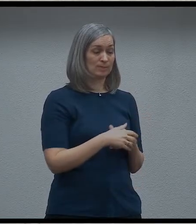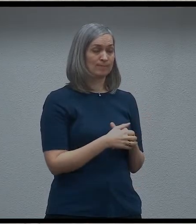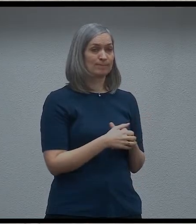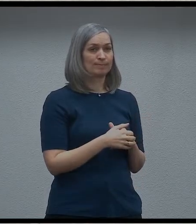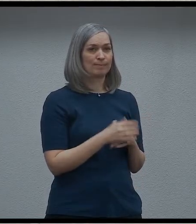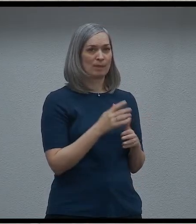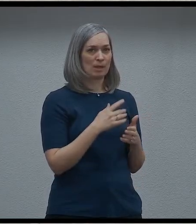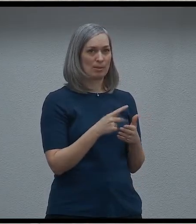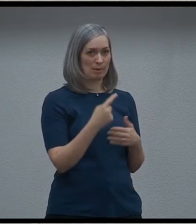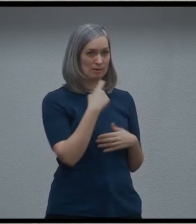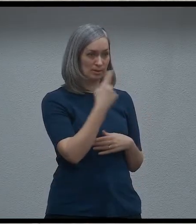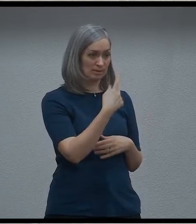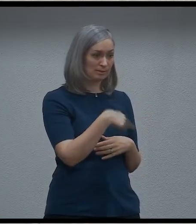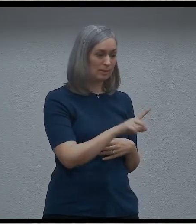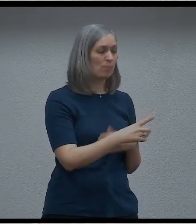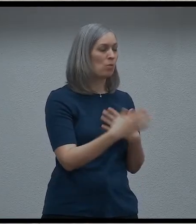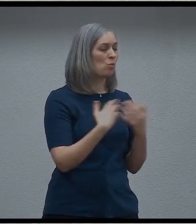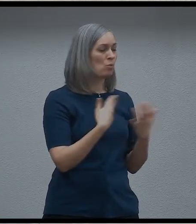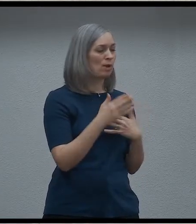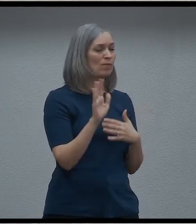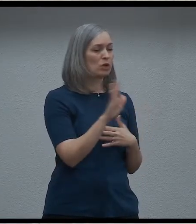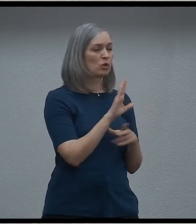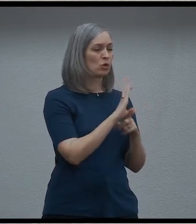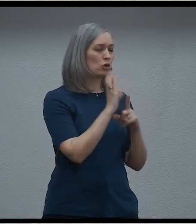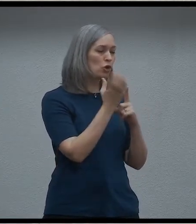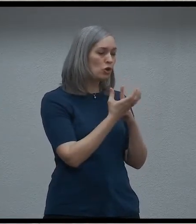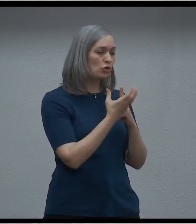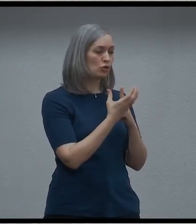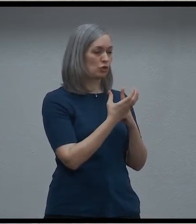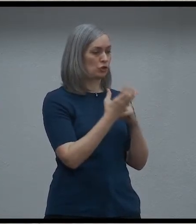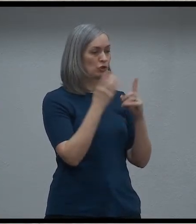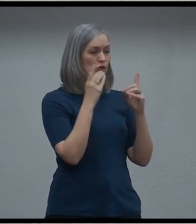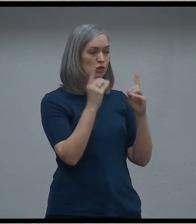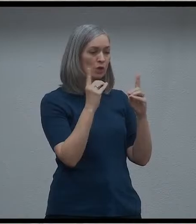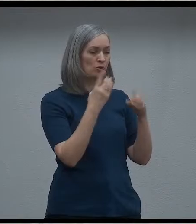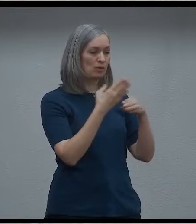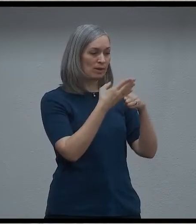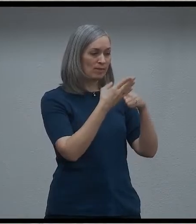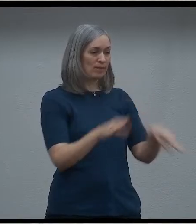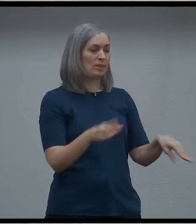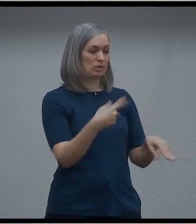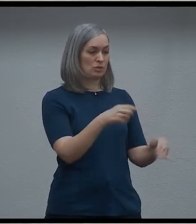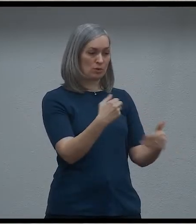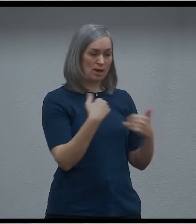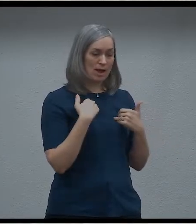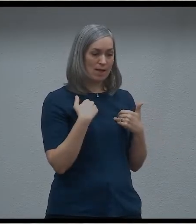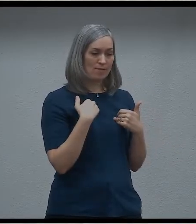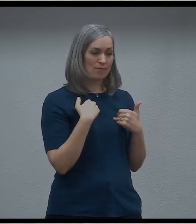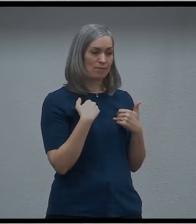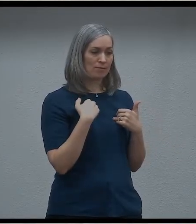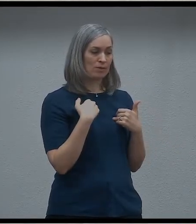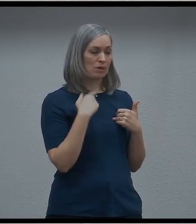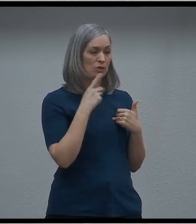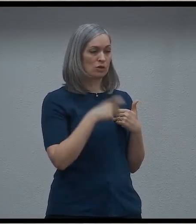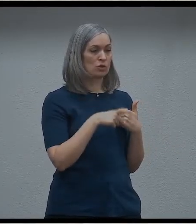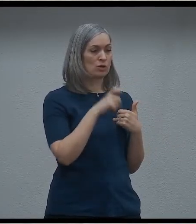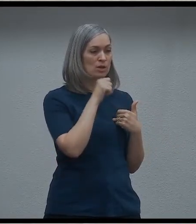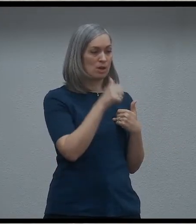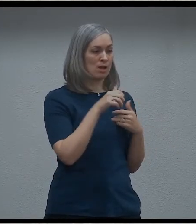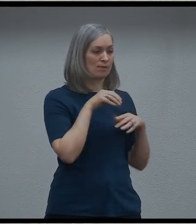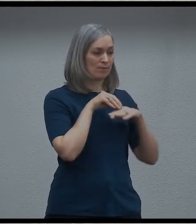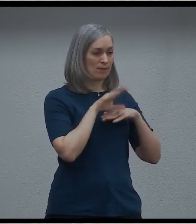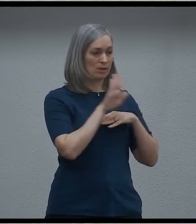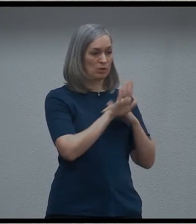Paul tells these Christians that whatever cultural or doctrinal division that was breaking out in Colossae was to have no part in their